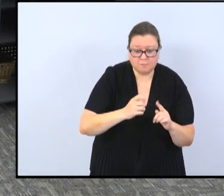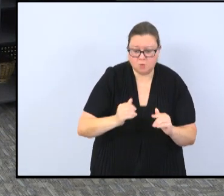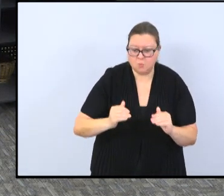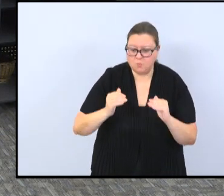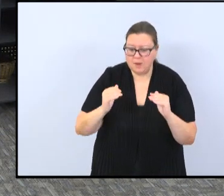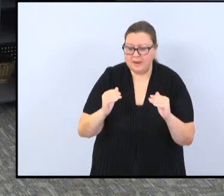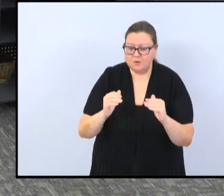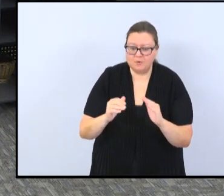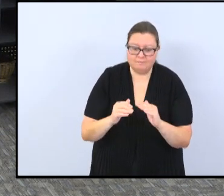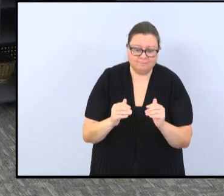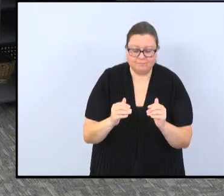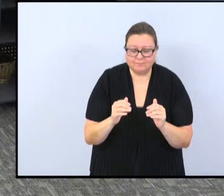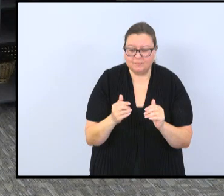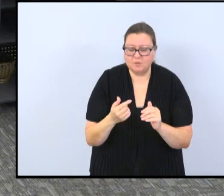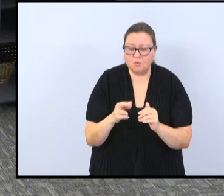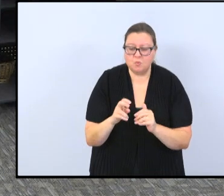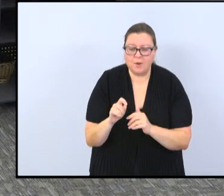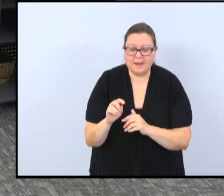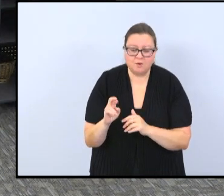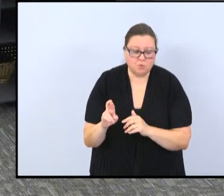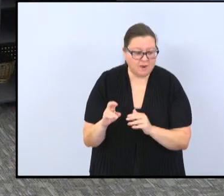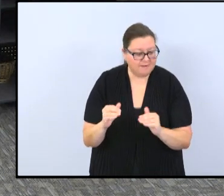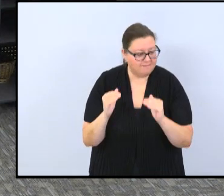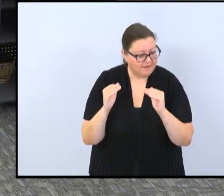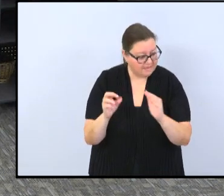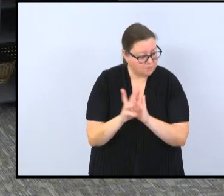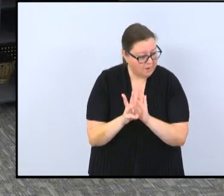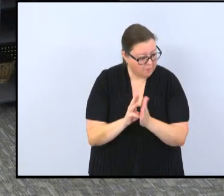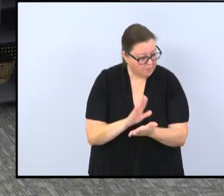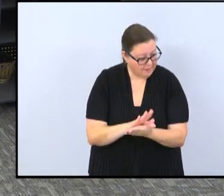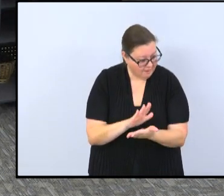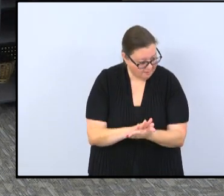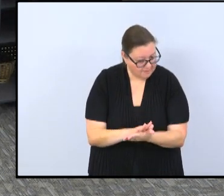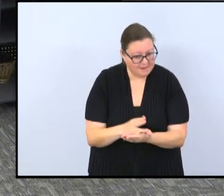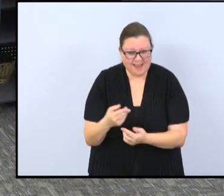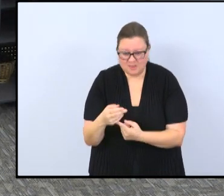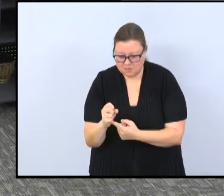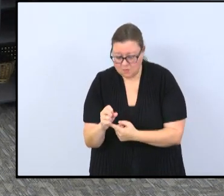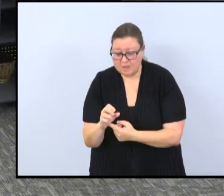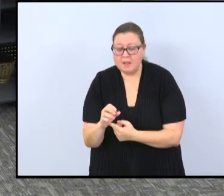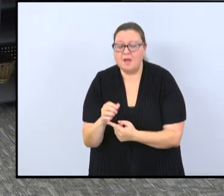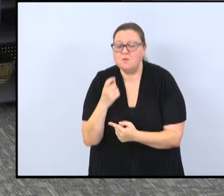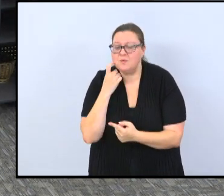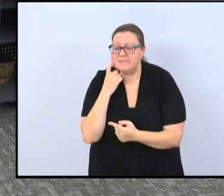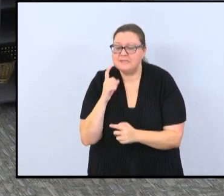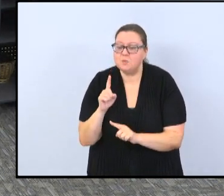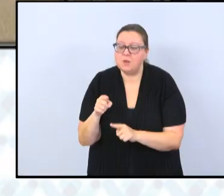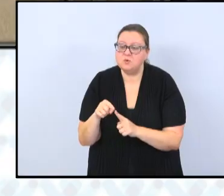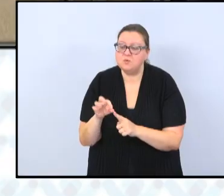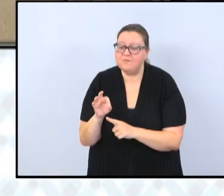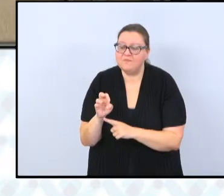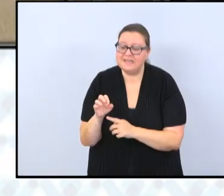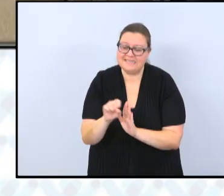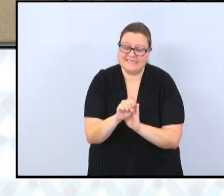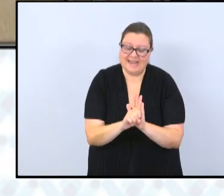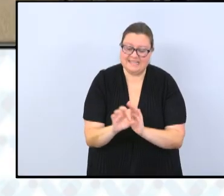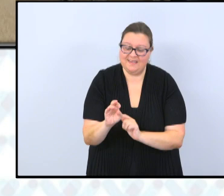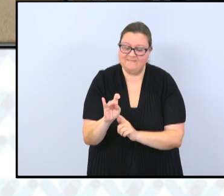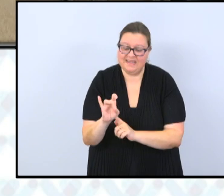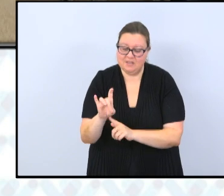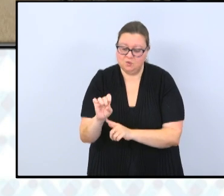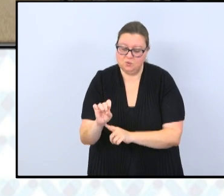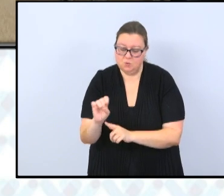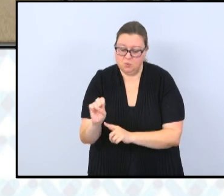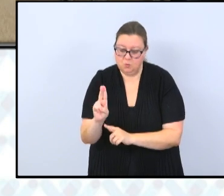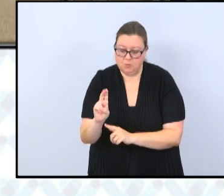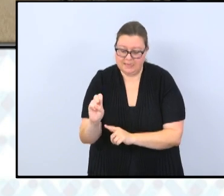Advanced Manufacturing Academy and Waco High School who recently competed at the State Skills USA contest. Representing Guama